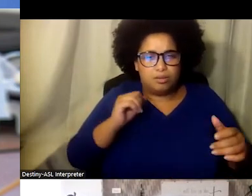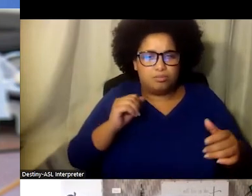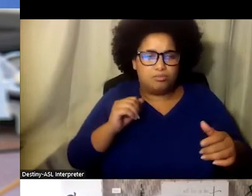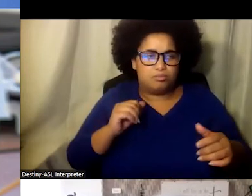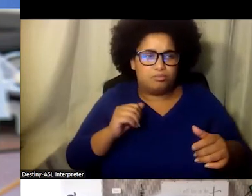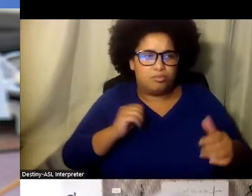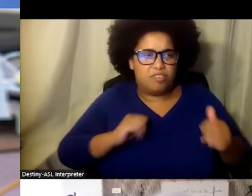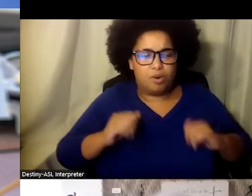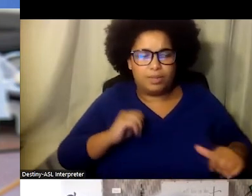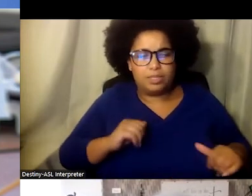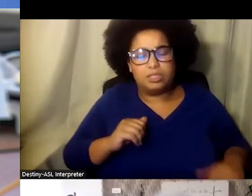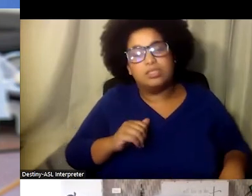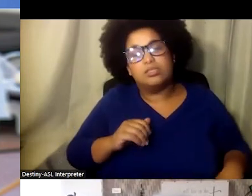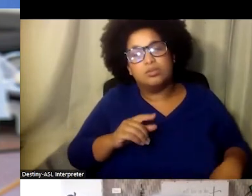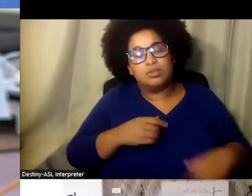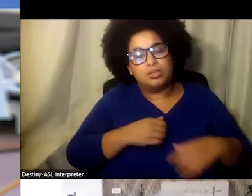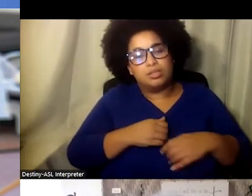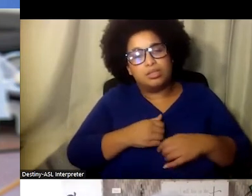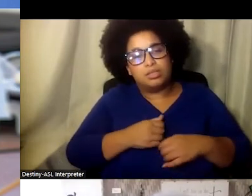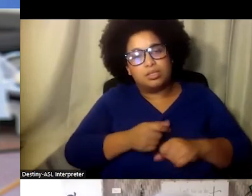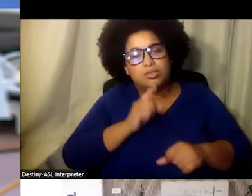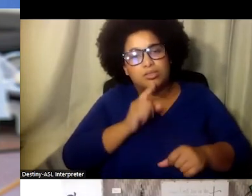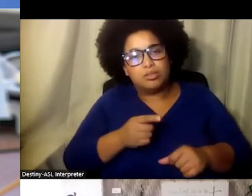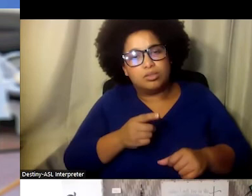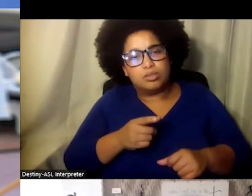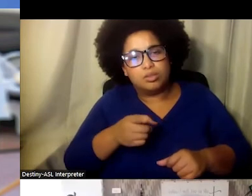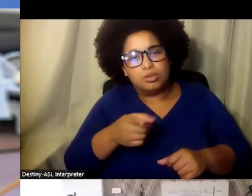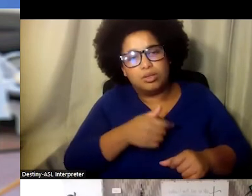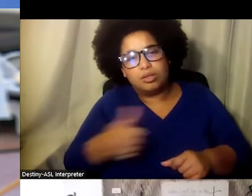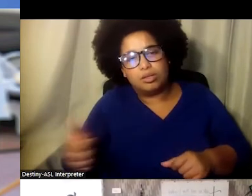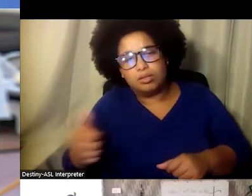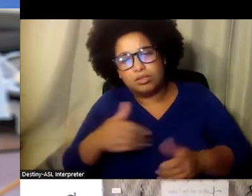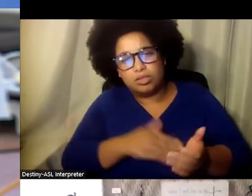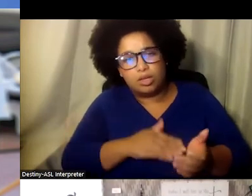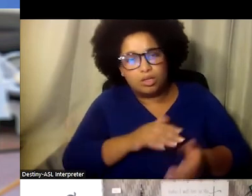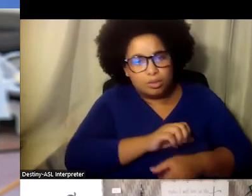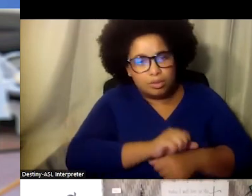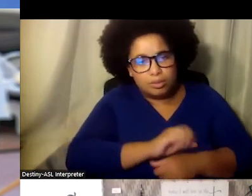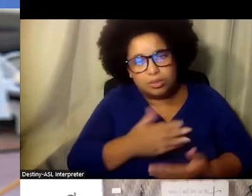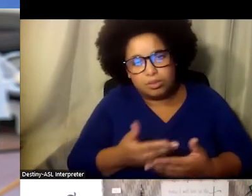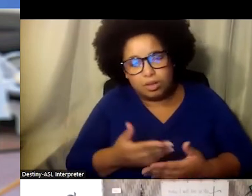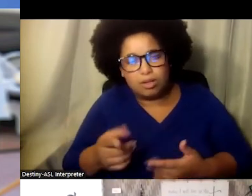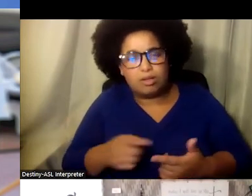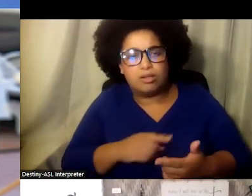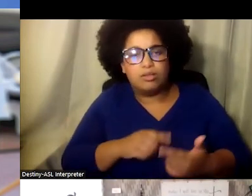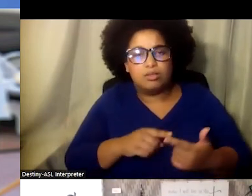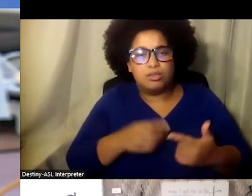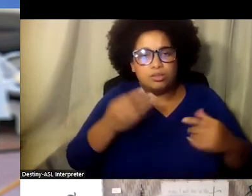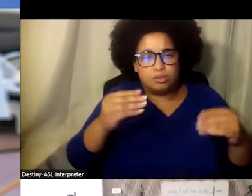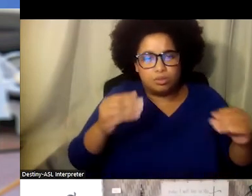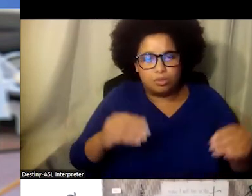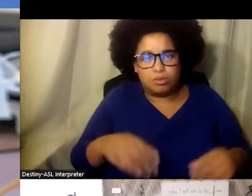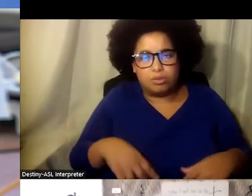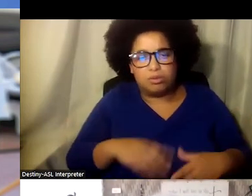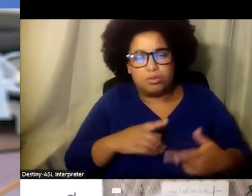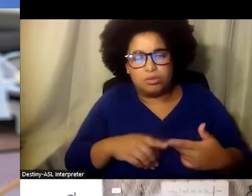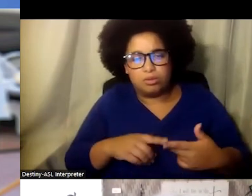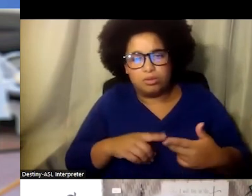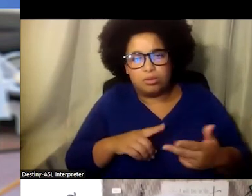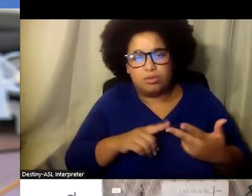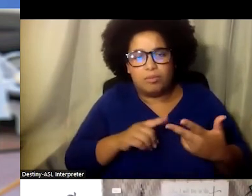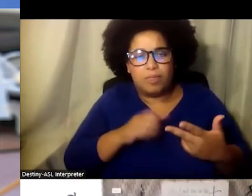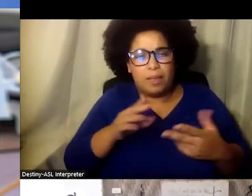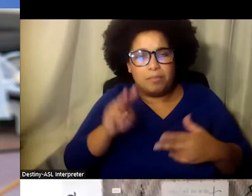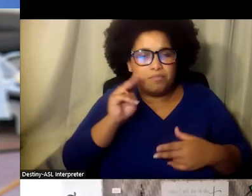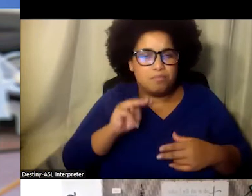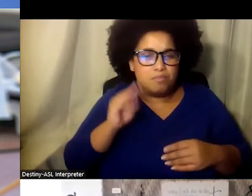We help ensure you can get to and from doctor's appointments, grocery stores, and can connect you to things like mobile faith-based services.